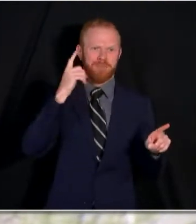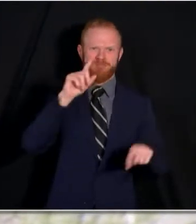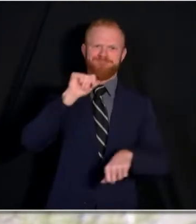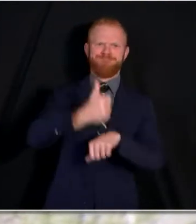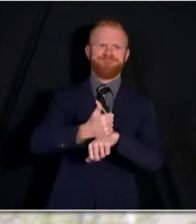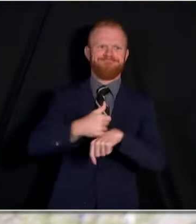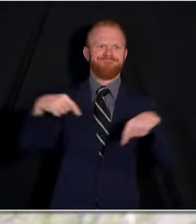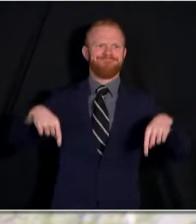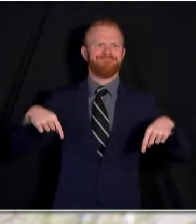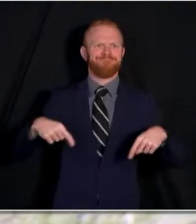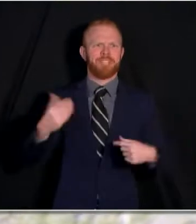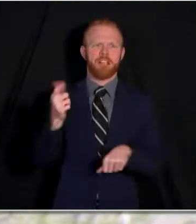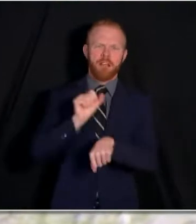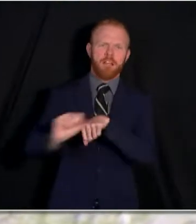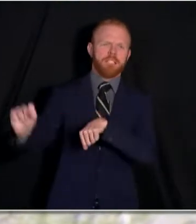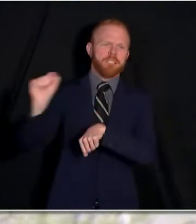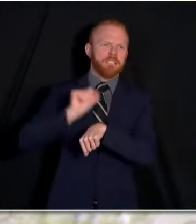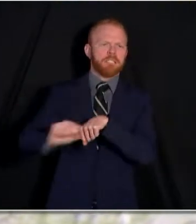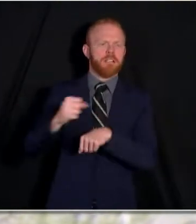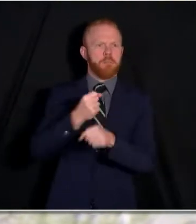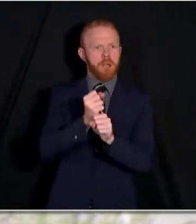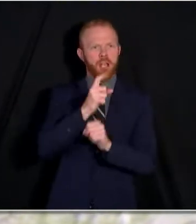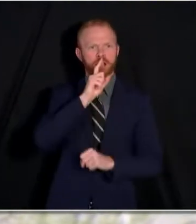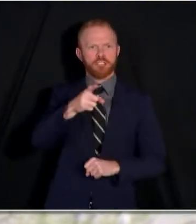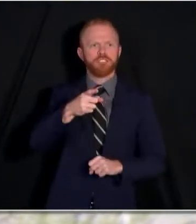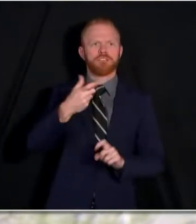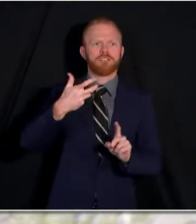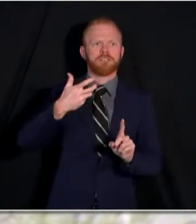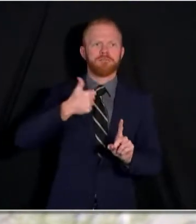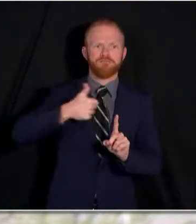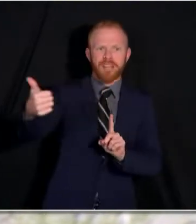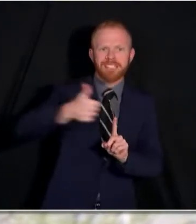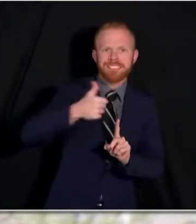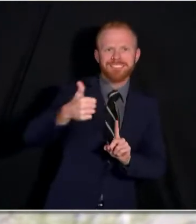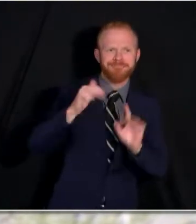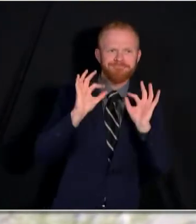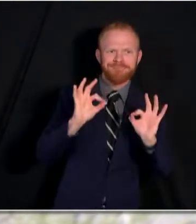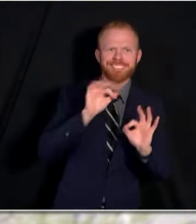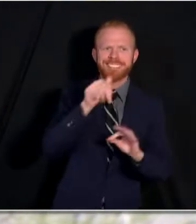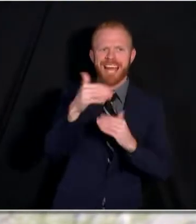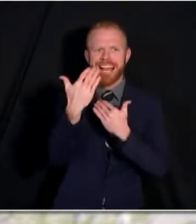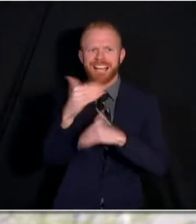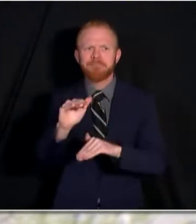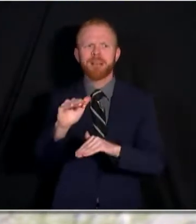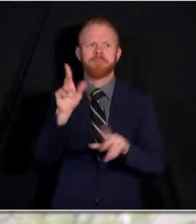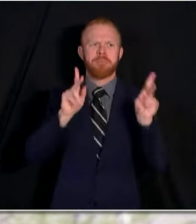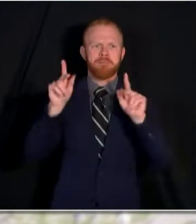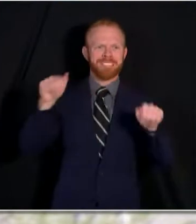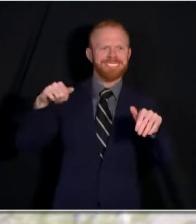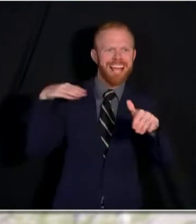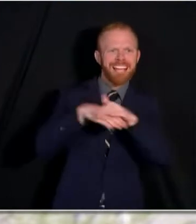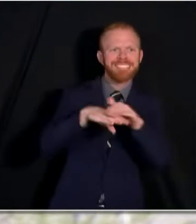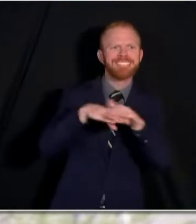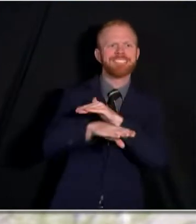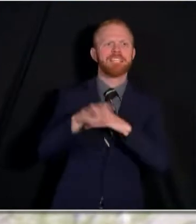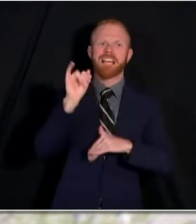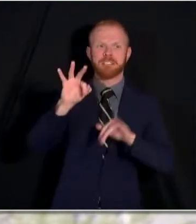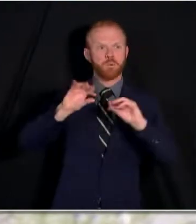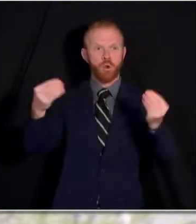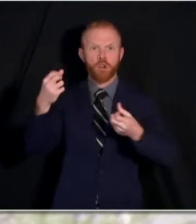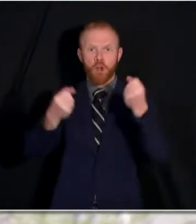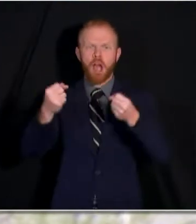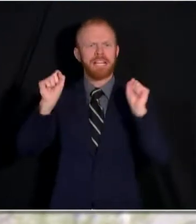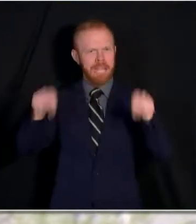make sure that transit isn't prohibitive for people who can't make it here because they don't own a car or because they are disabled.